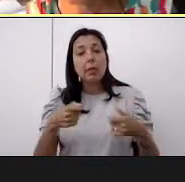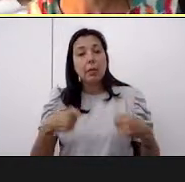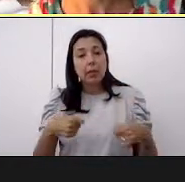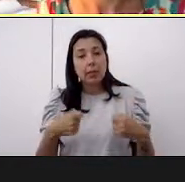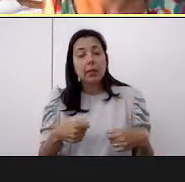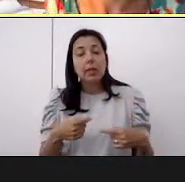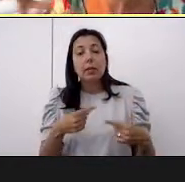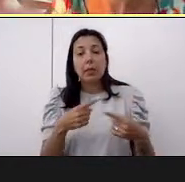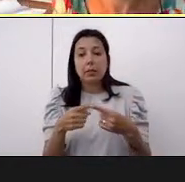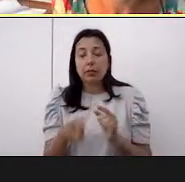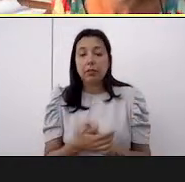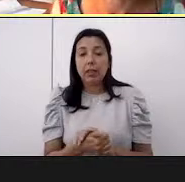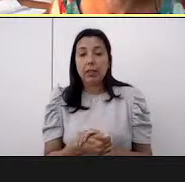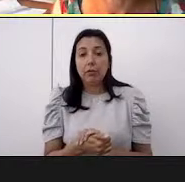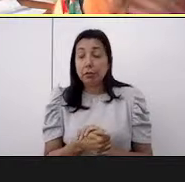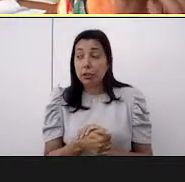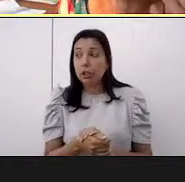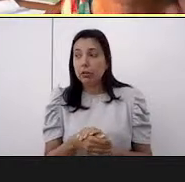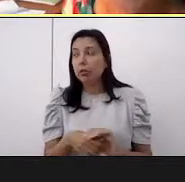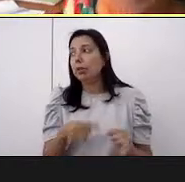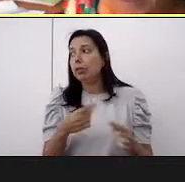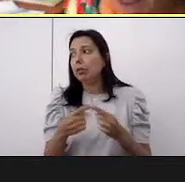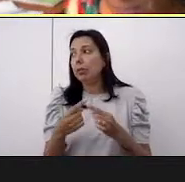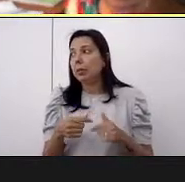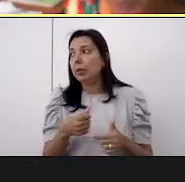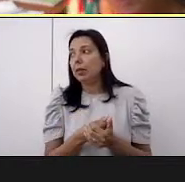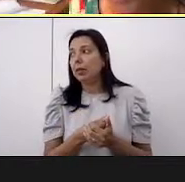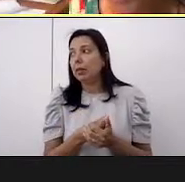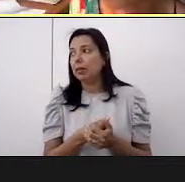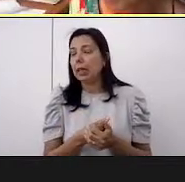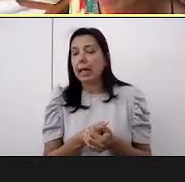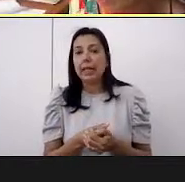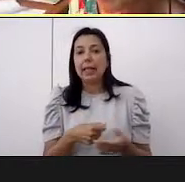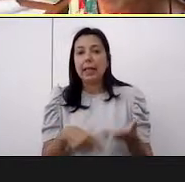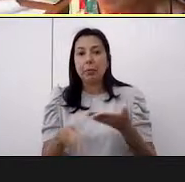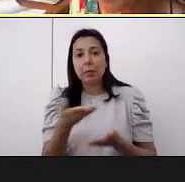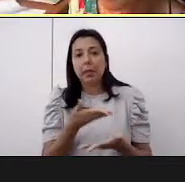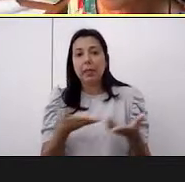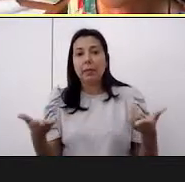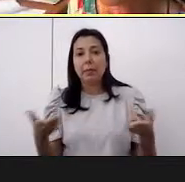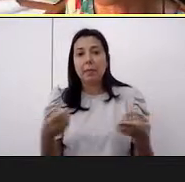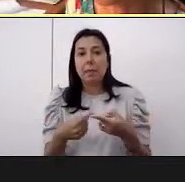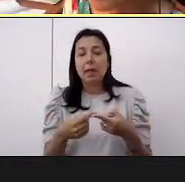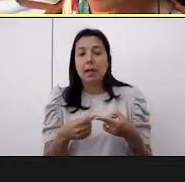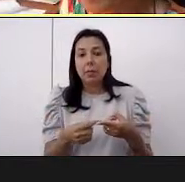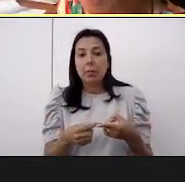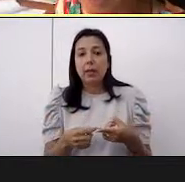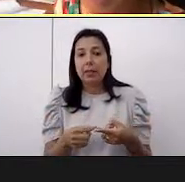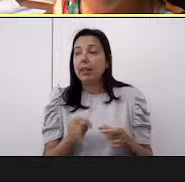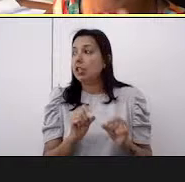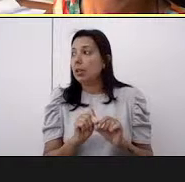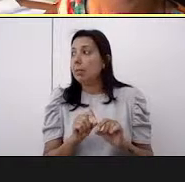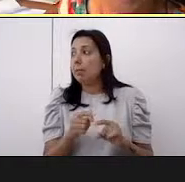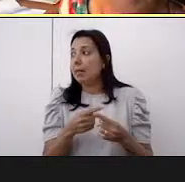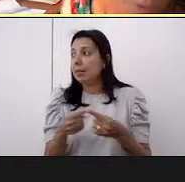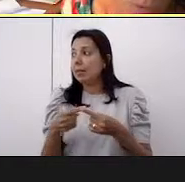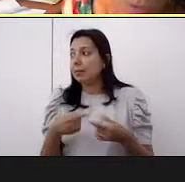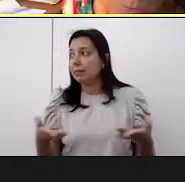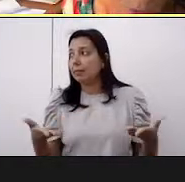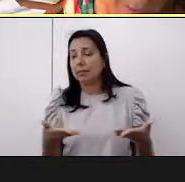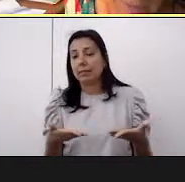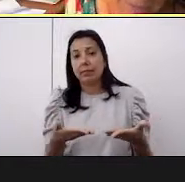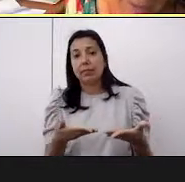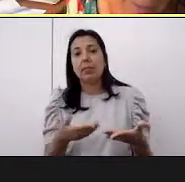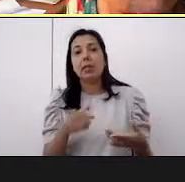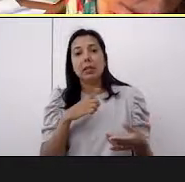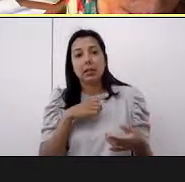OECD, things like that. So there are some trials by these organizations to exist, but they are imposed more